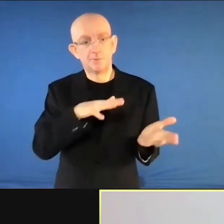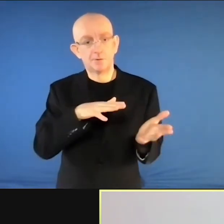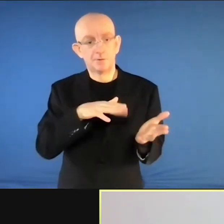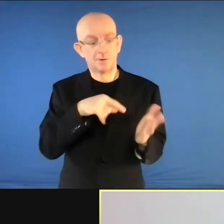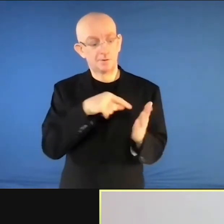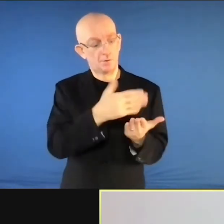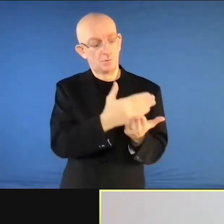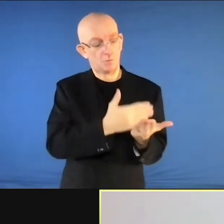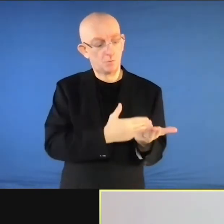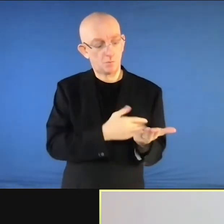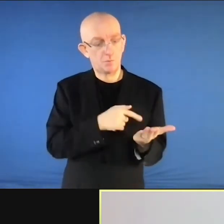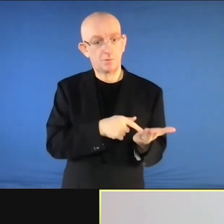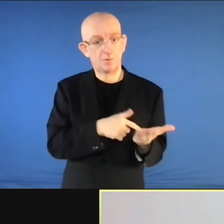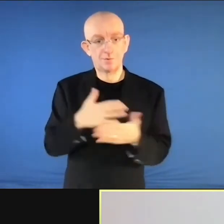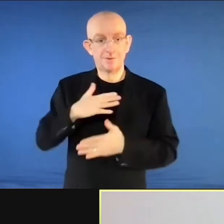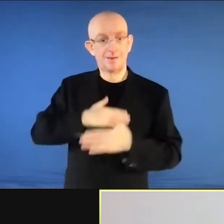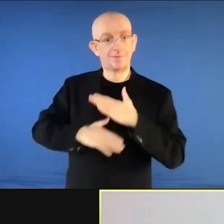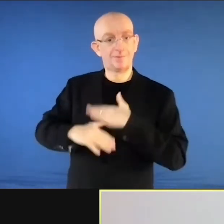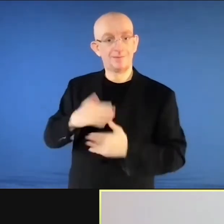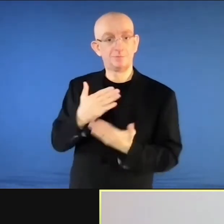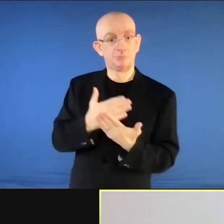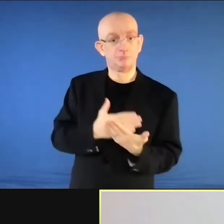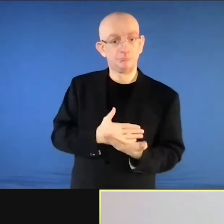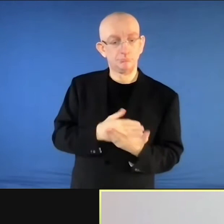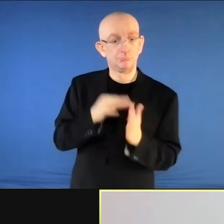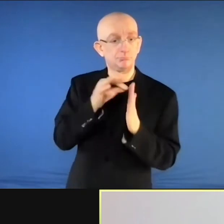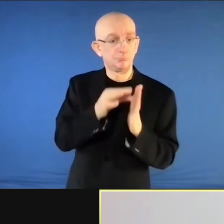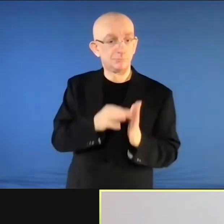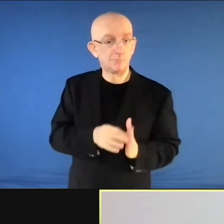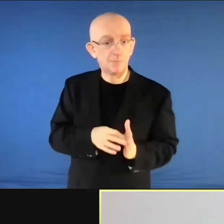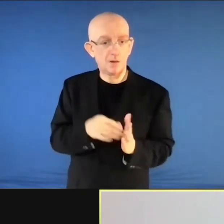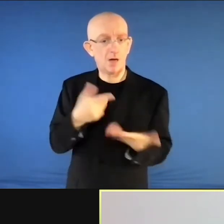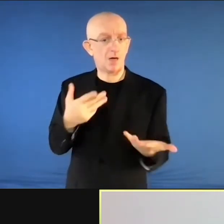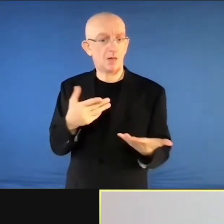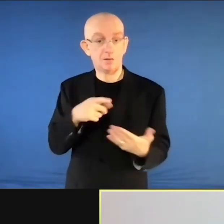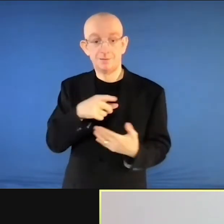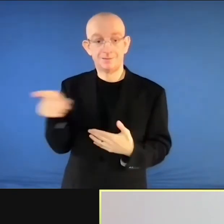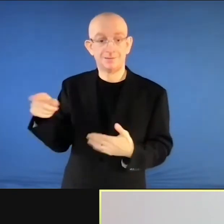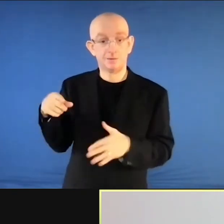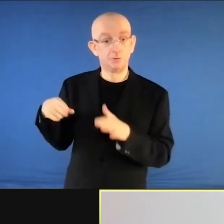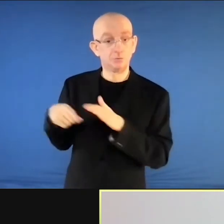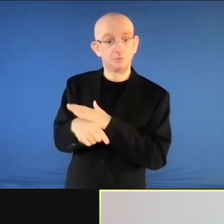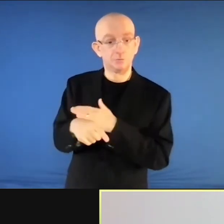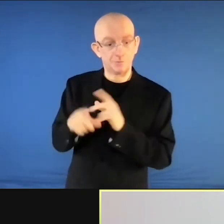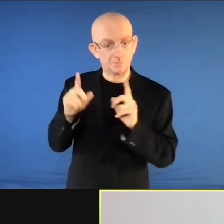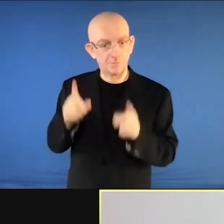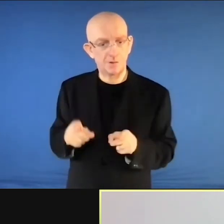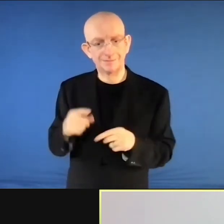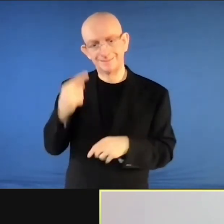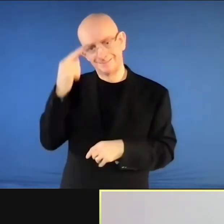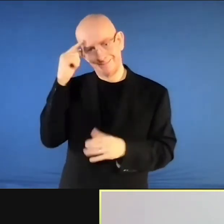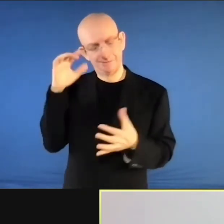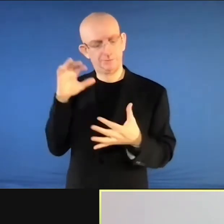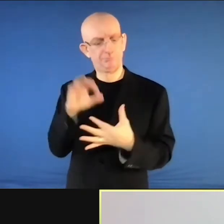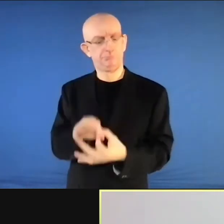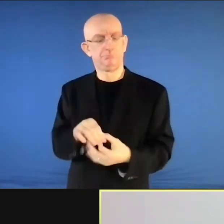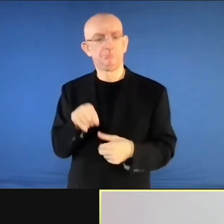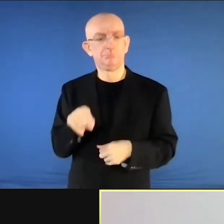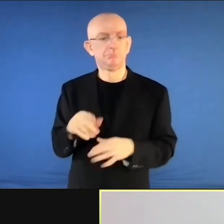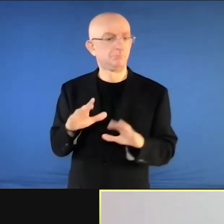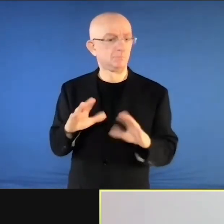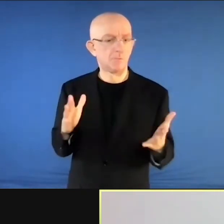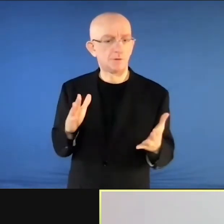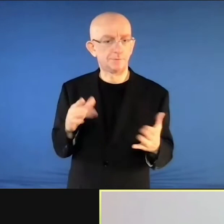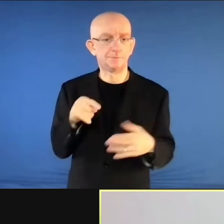of confidentiality. They are not very sure. Like, they don't have